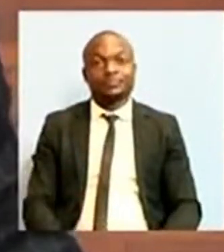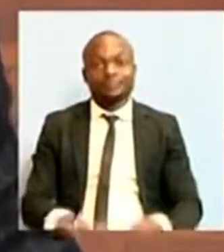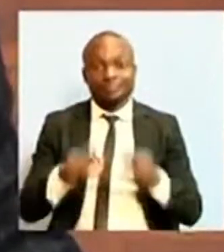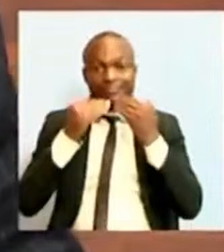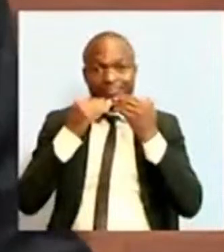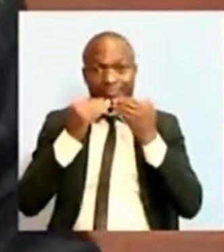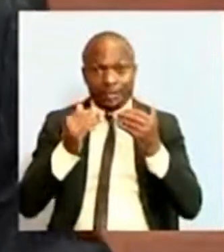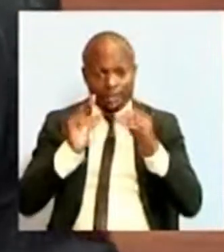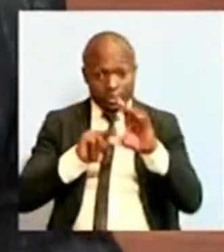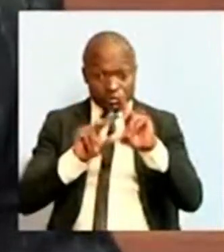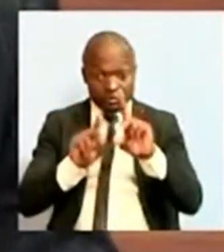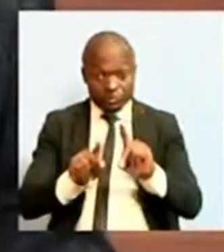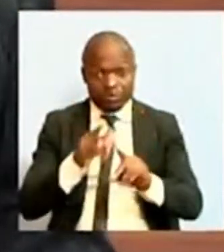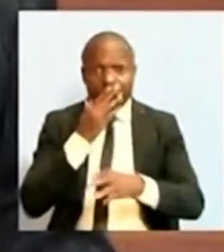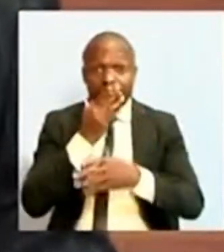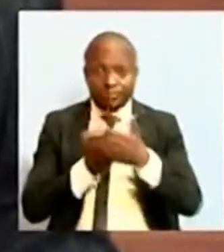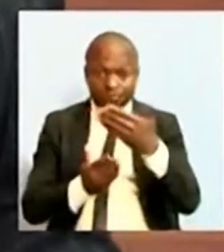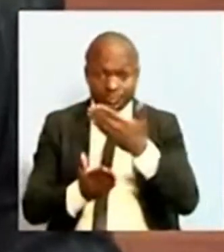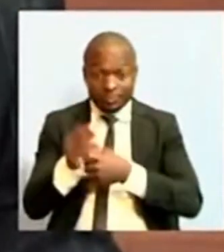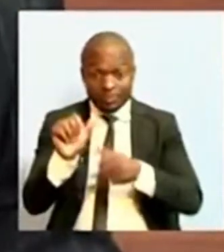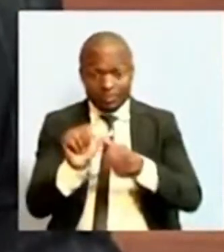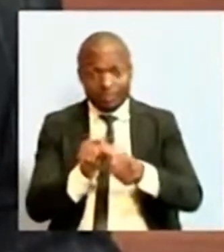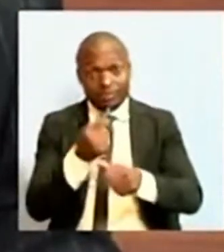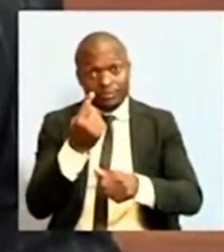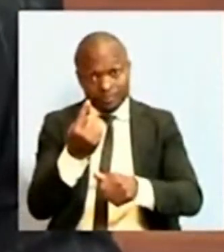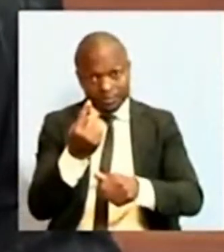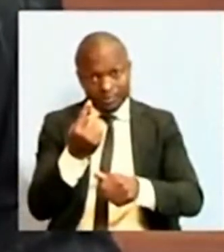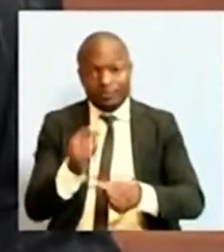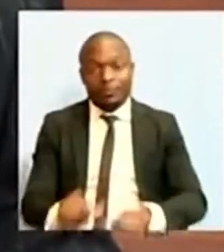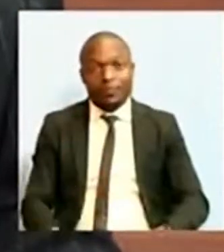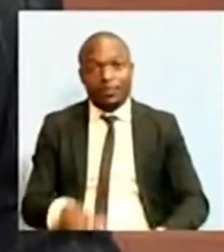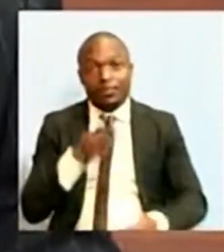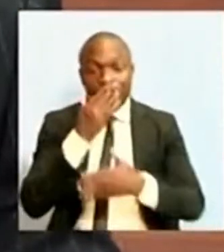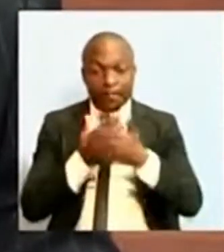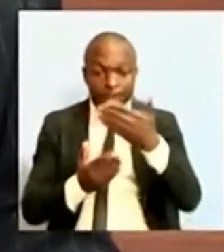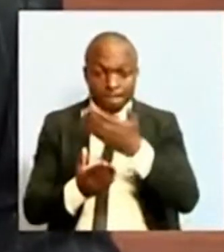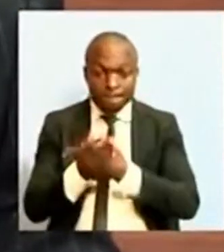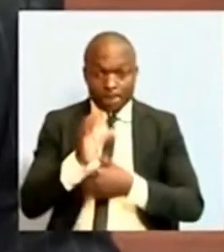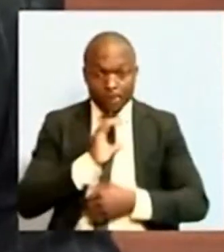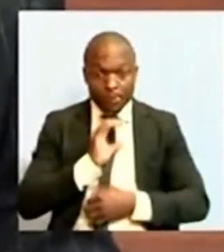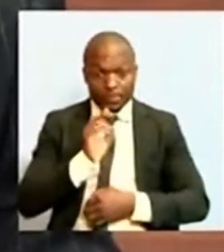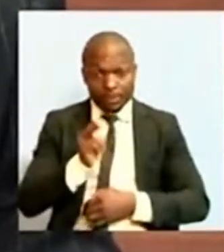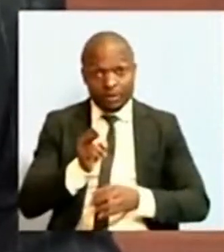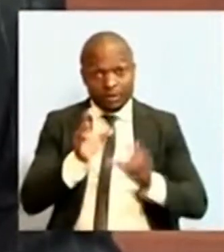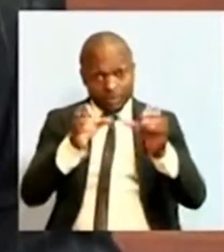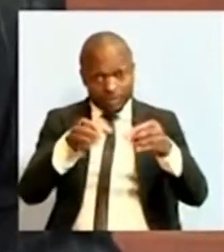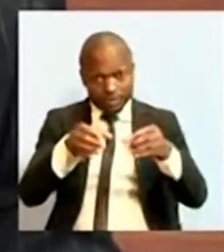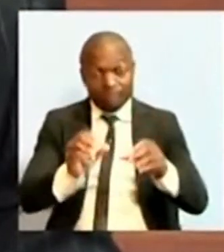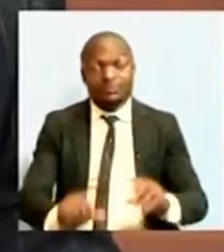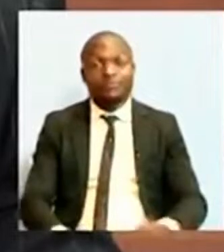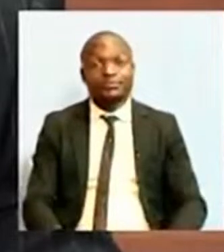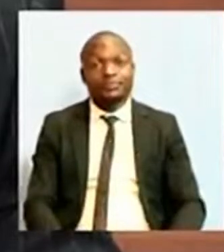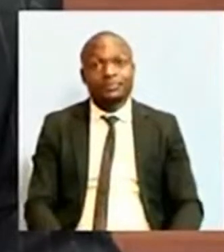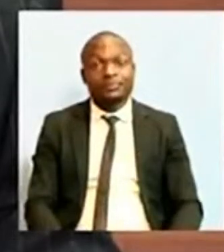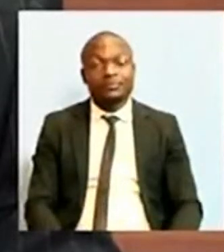Thank you so much, Chair. Morning, everyone. Morning, Chirilabombwe Town Council.